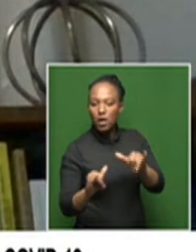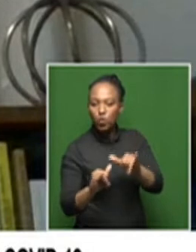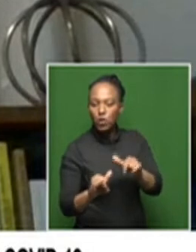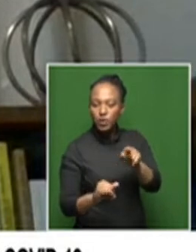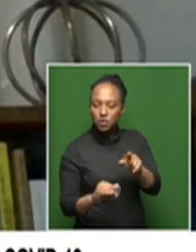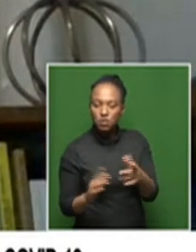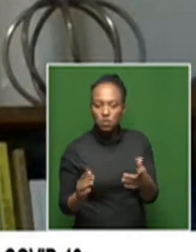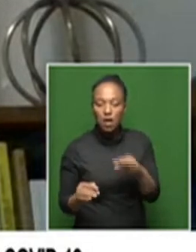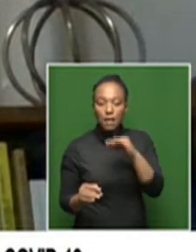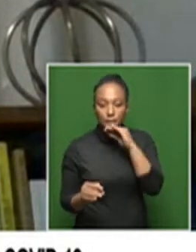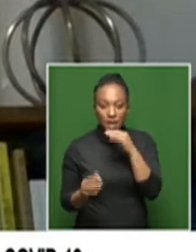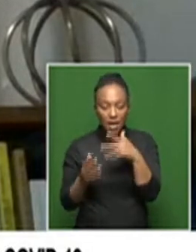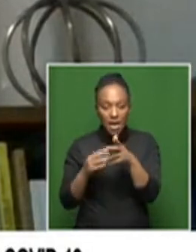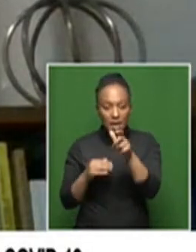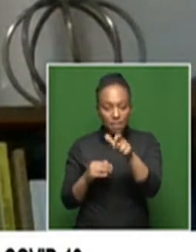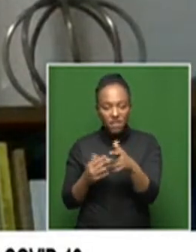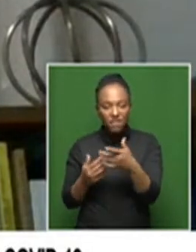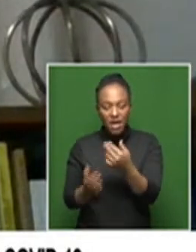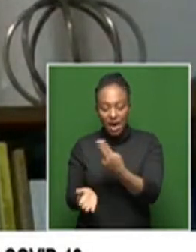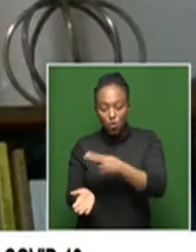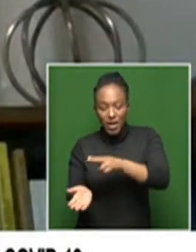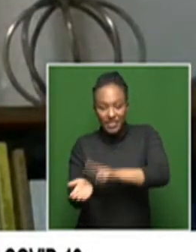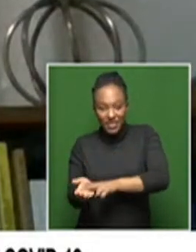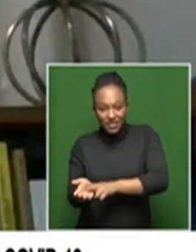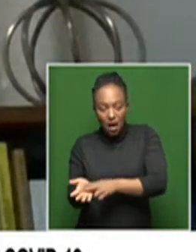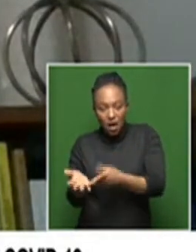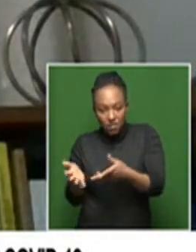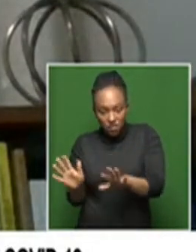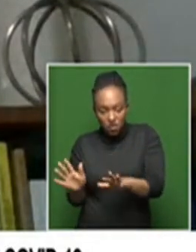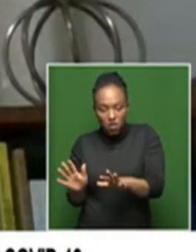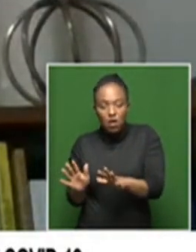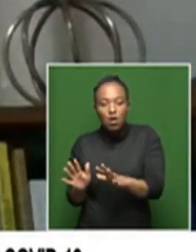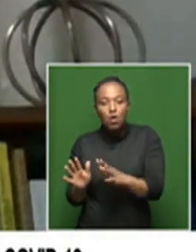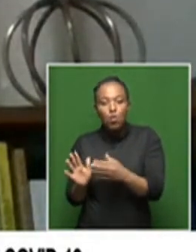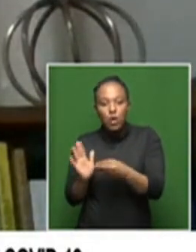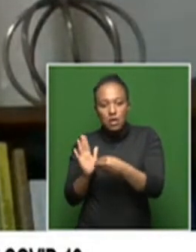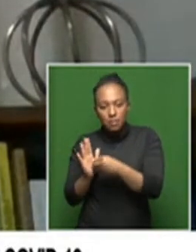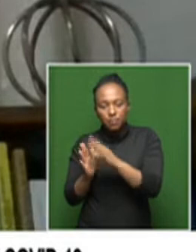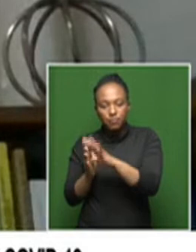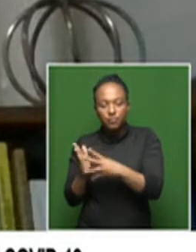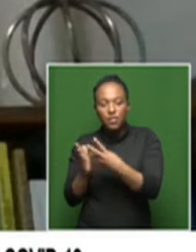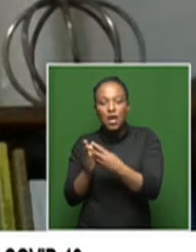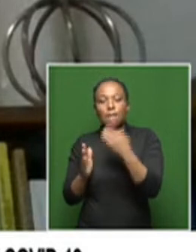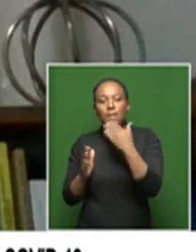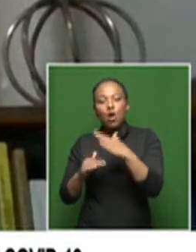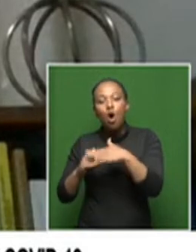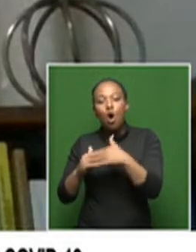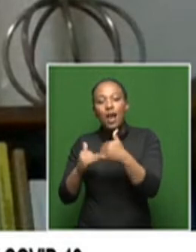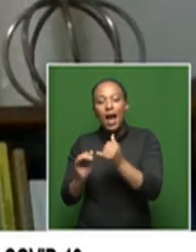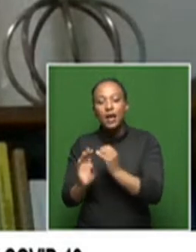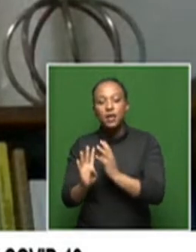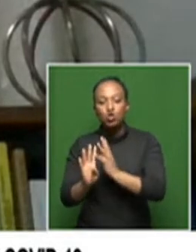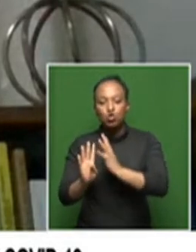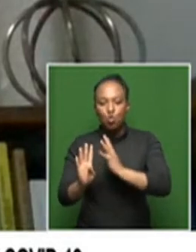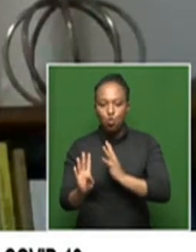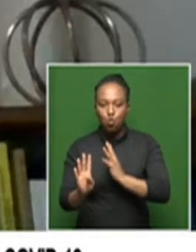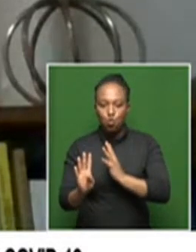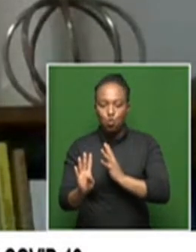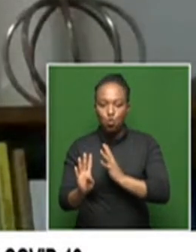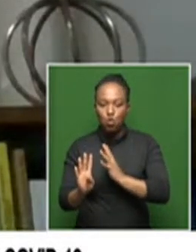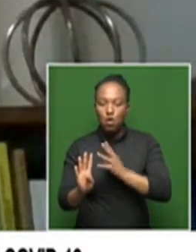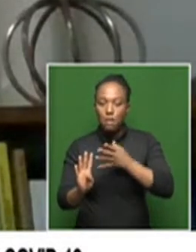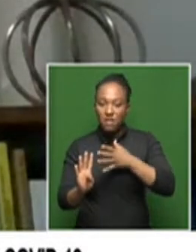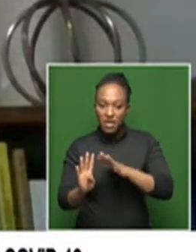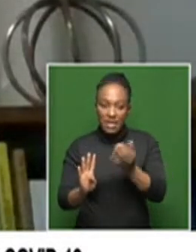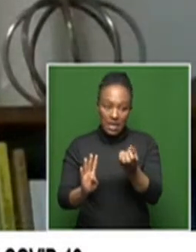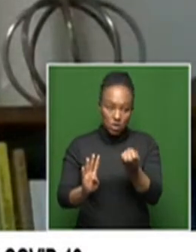it works, everybody that has been registered has been put in what we call a virtual queue. So they've been allocated to a